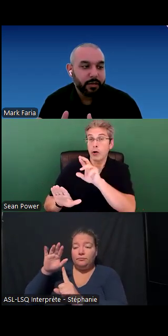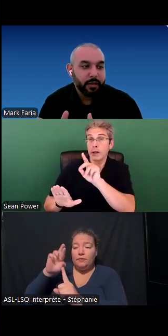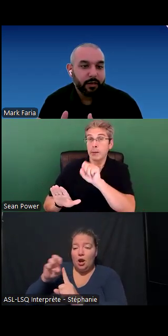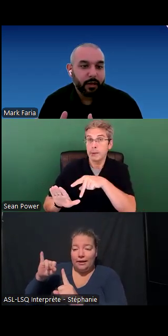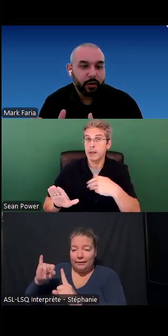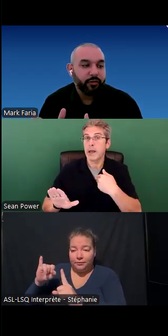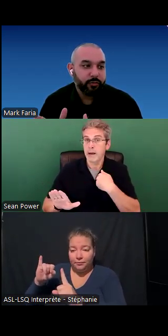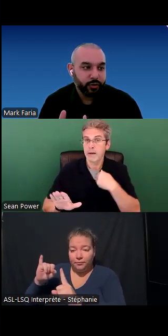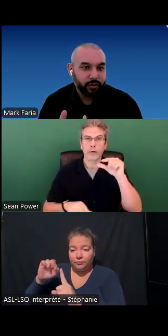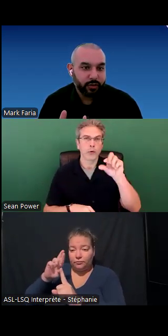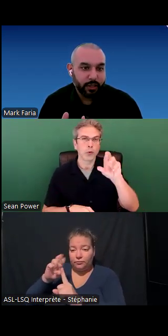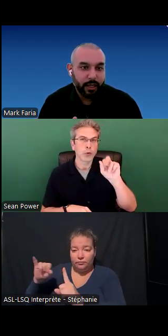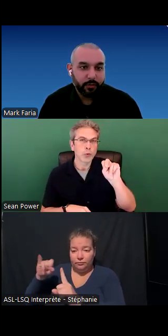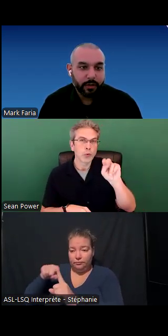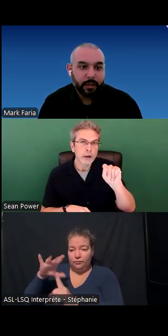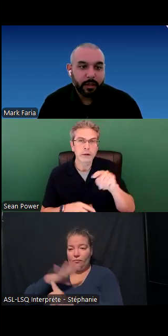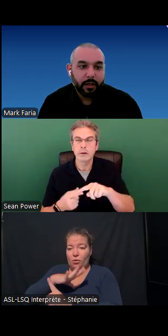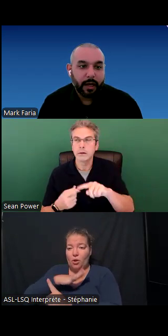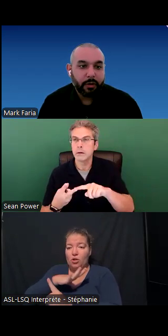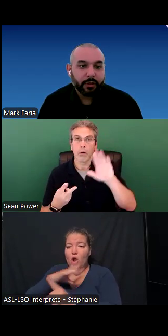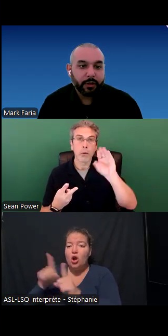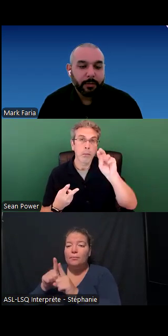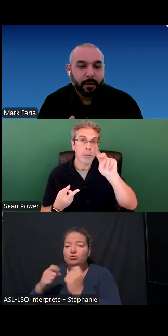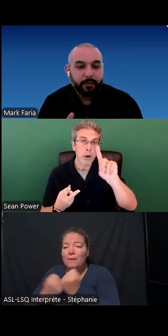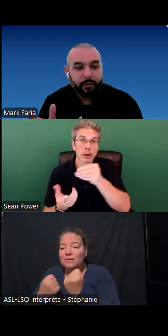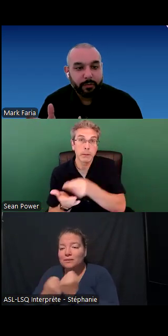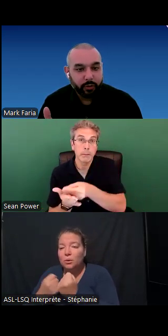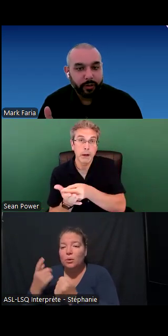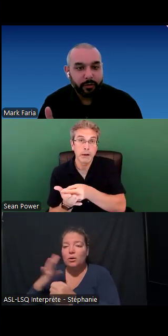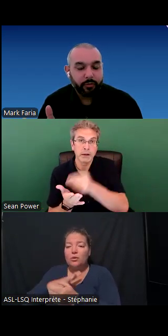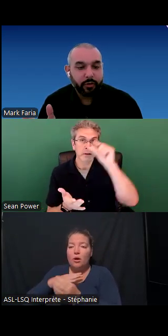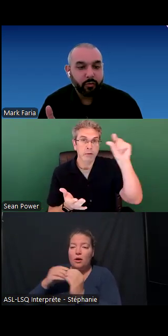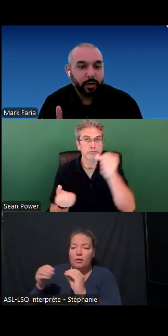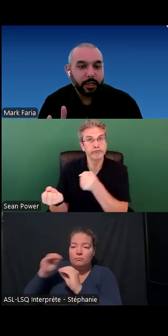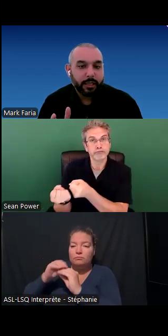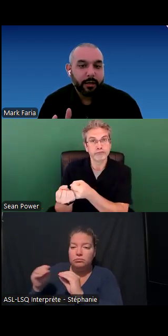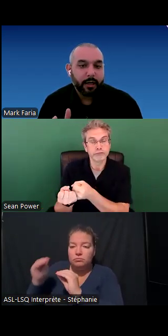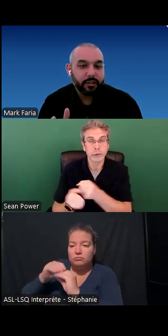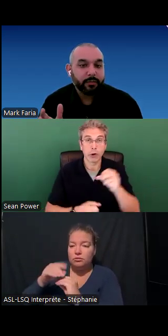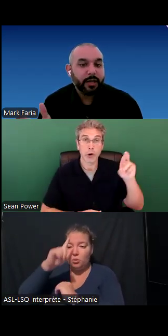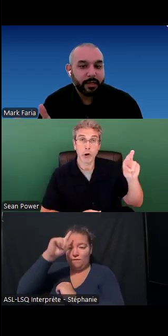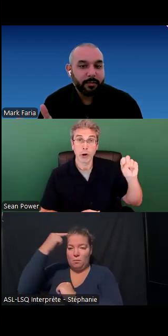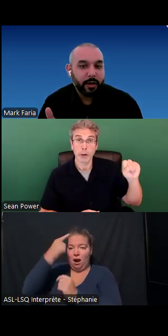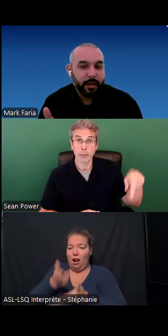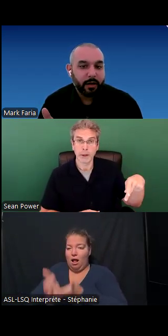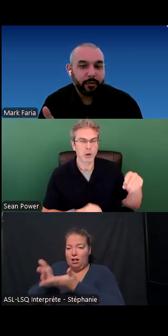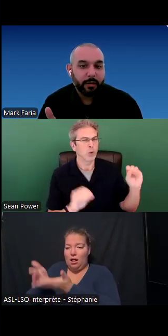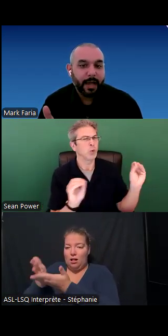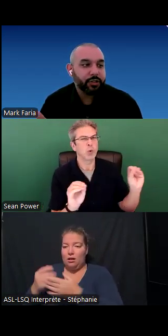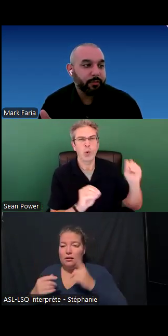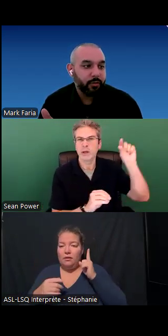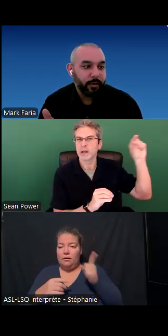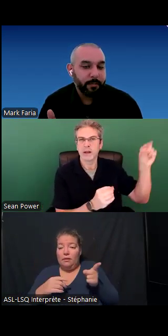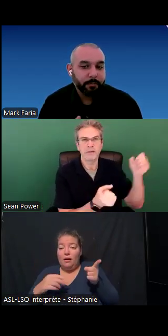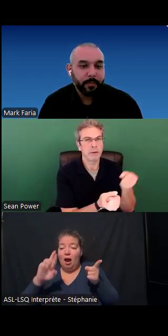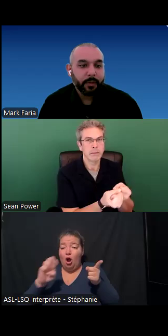government contributions to the account. However, if you have an employer through your work, sometimes they may offer a